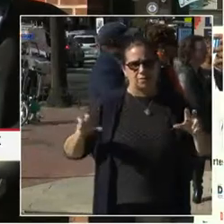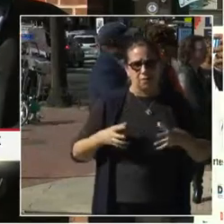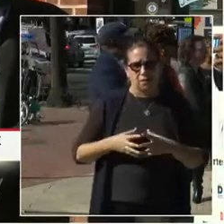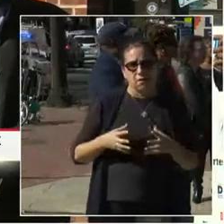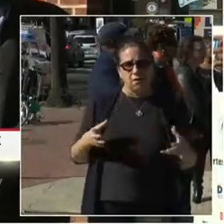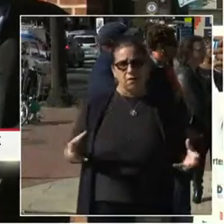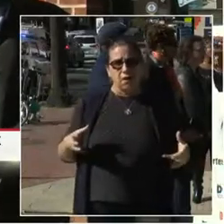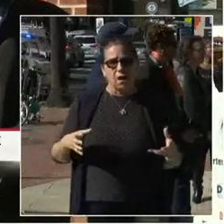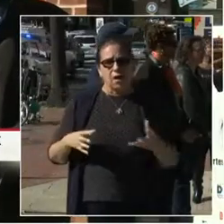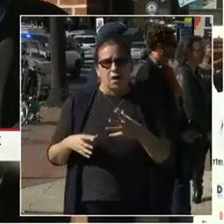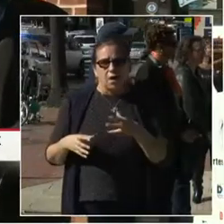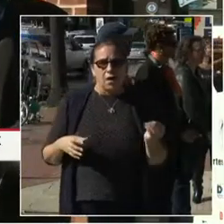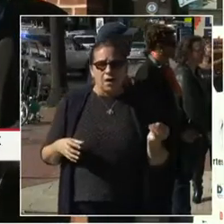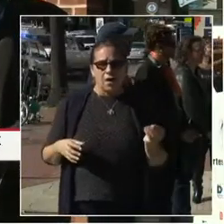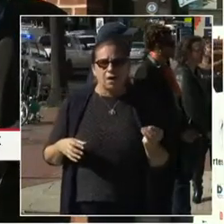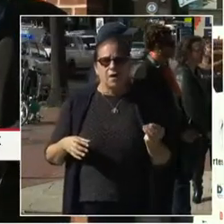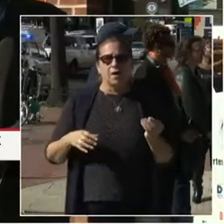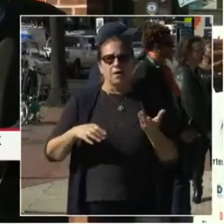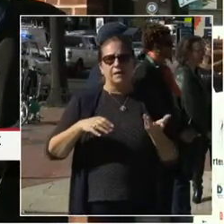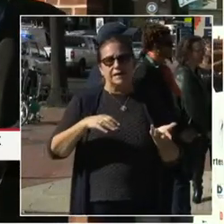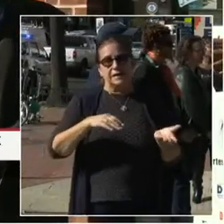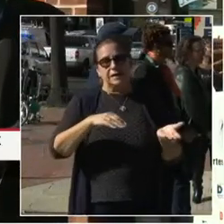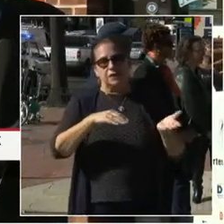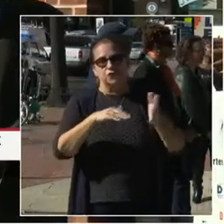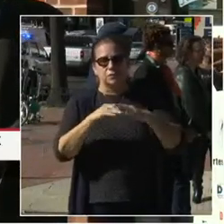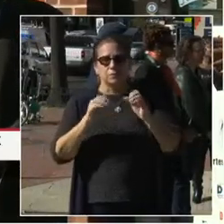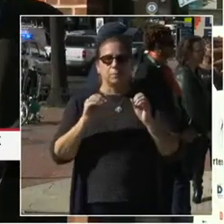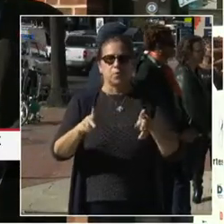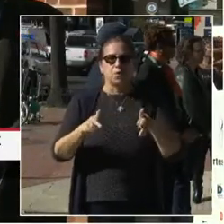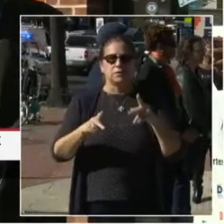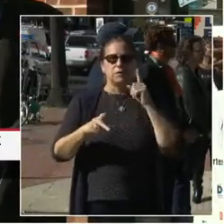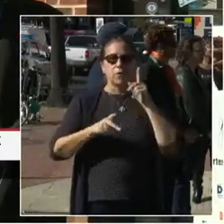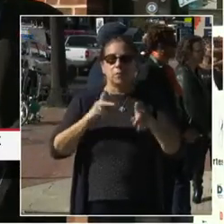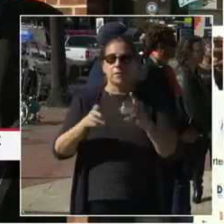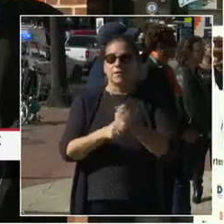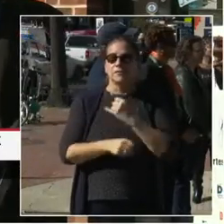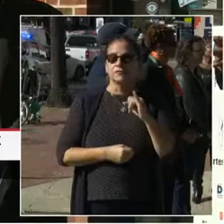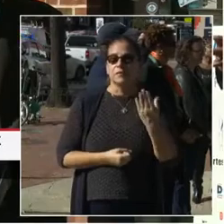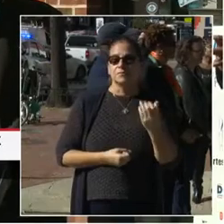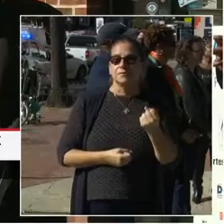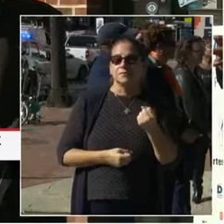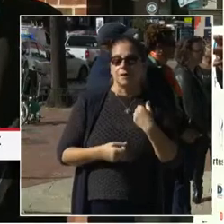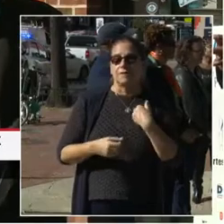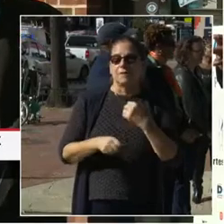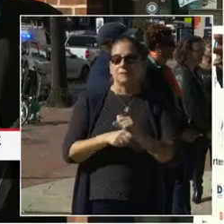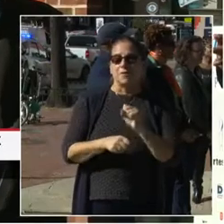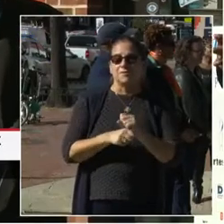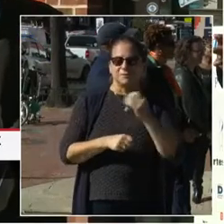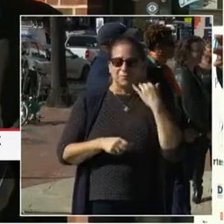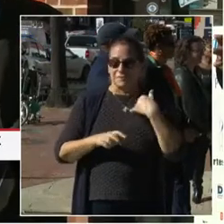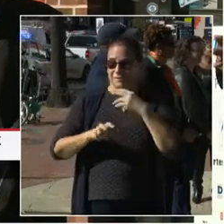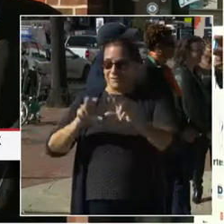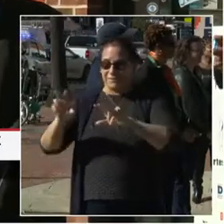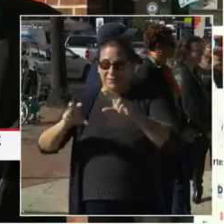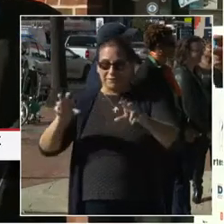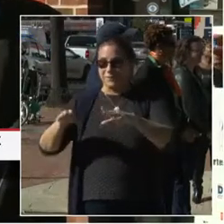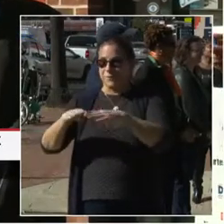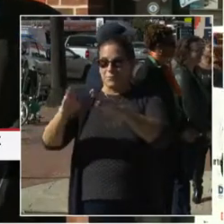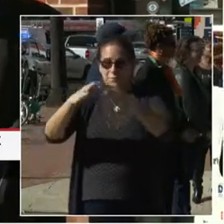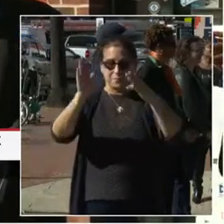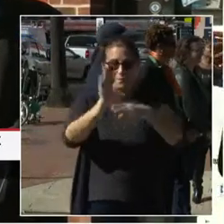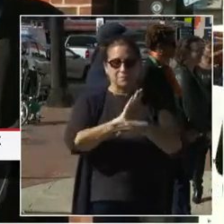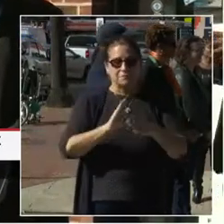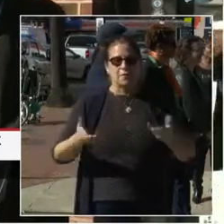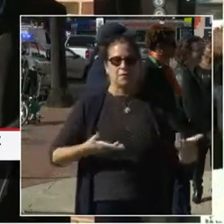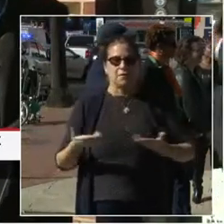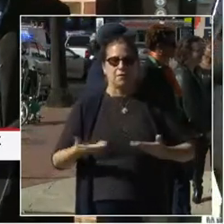growing entrepreneurs in all 8 wards. And I'm really proud of that. So let me introduce your council member who is